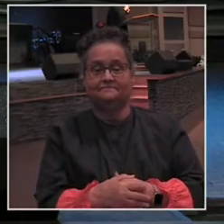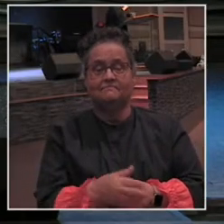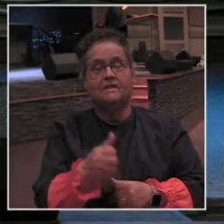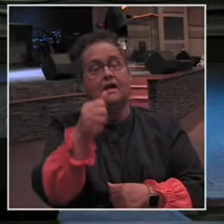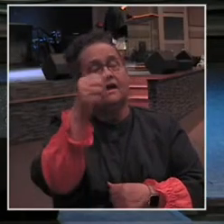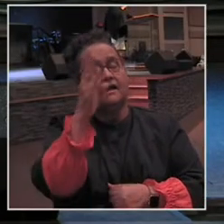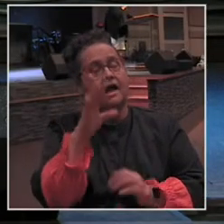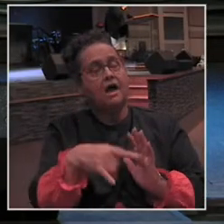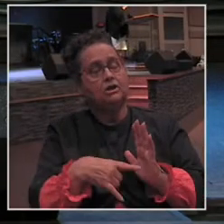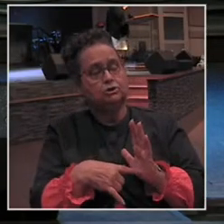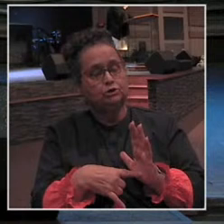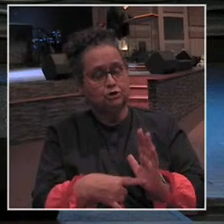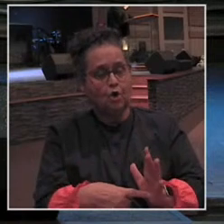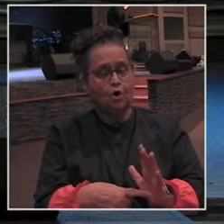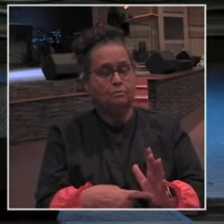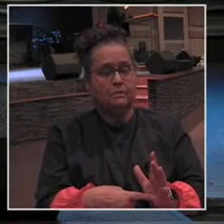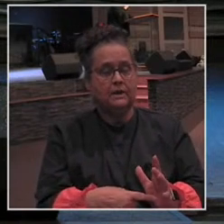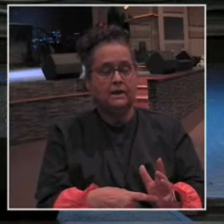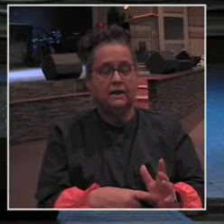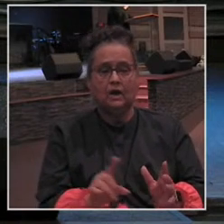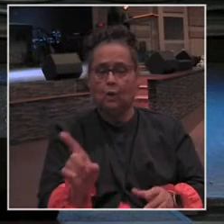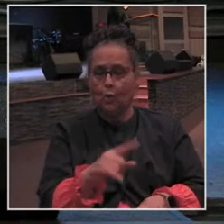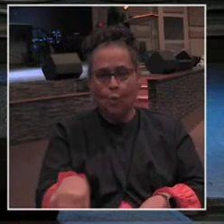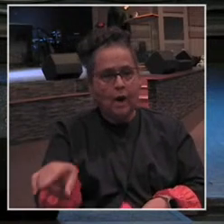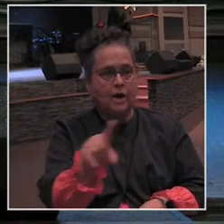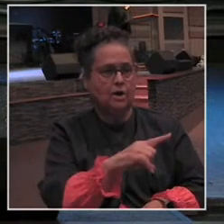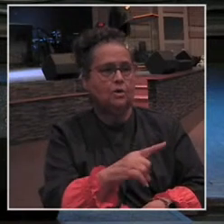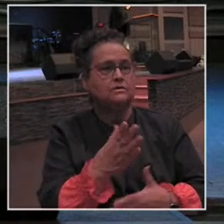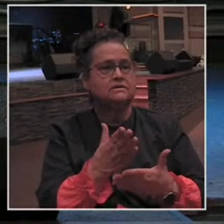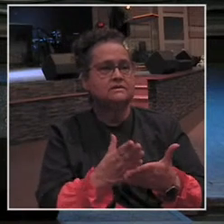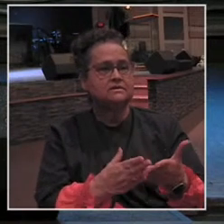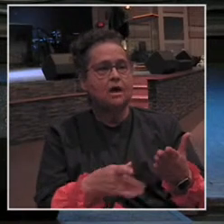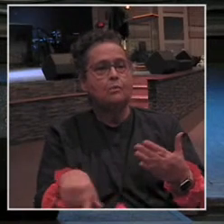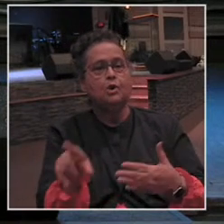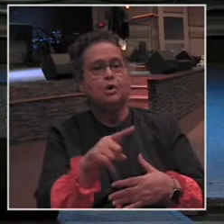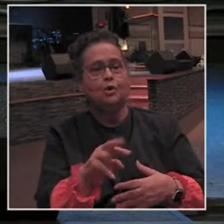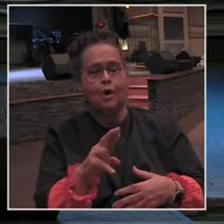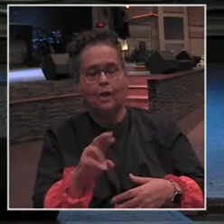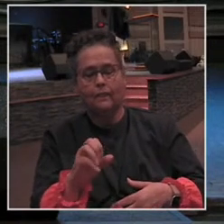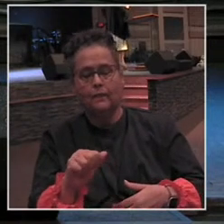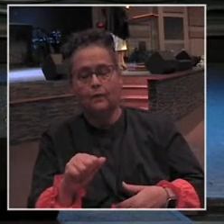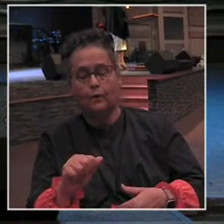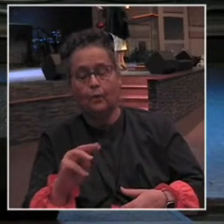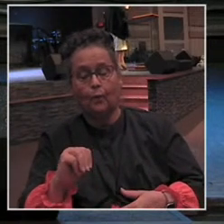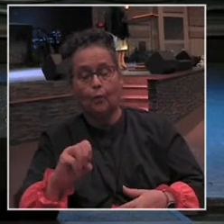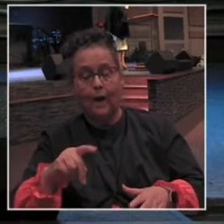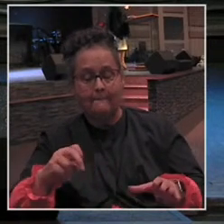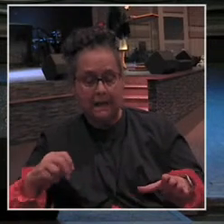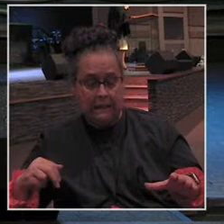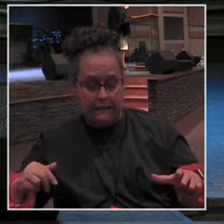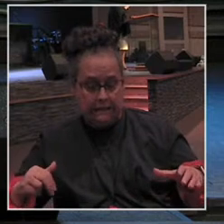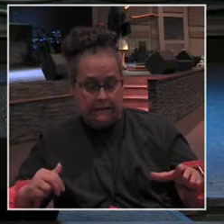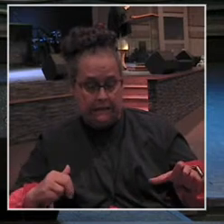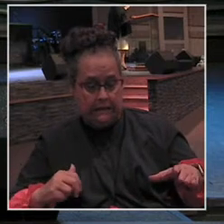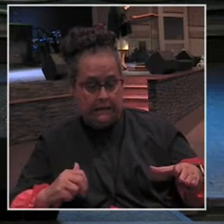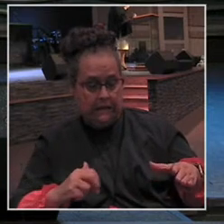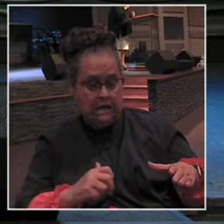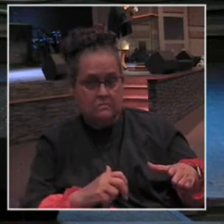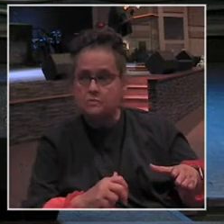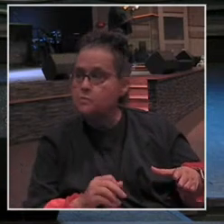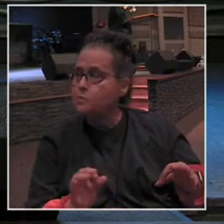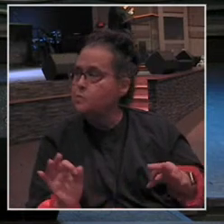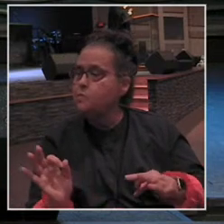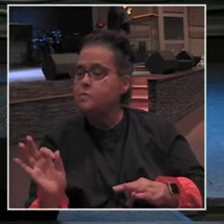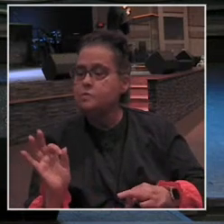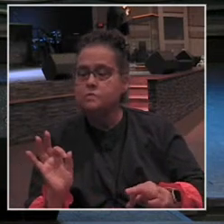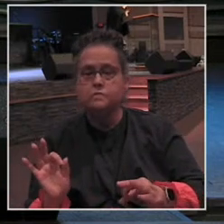God has shown me where some of you are at. Some of you are on the ramp that leads to the boat's door, looking around at